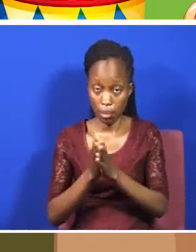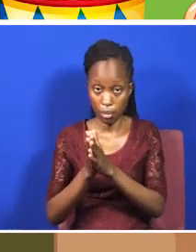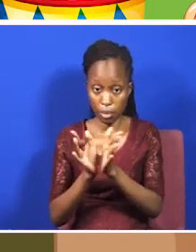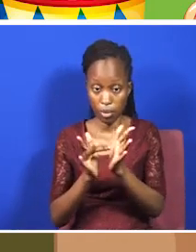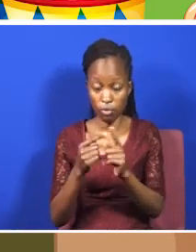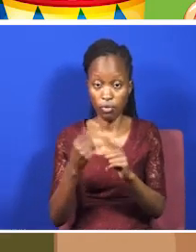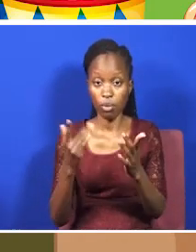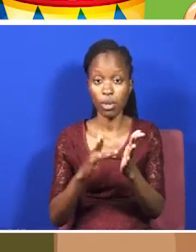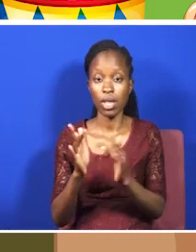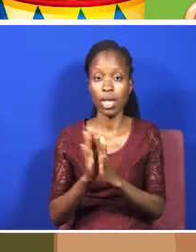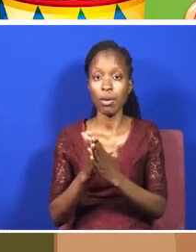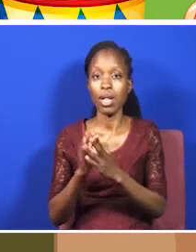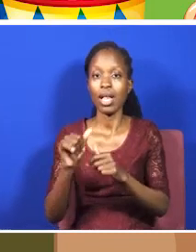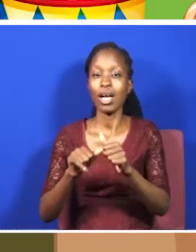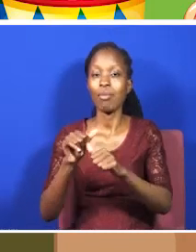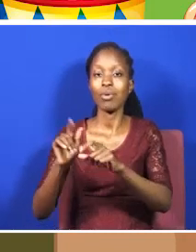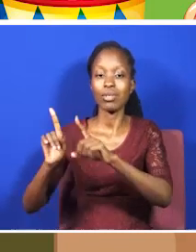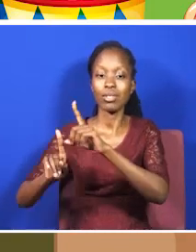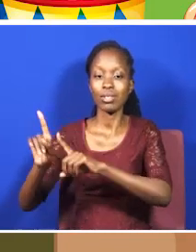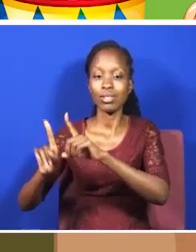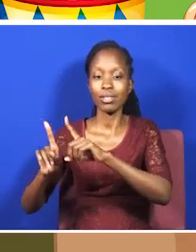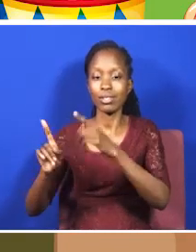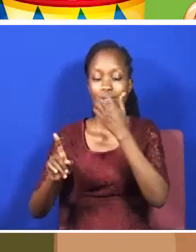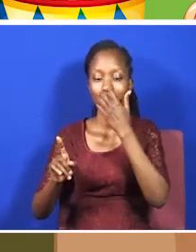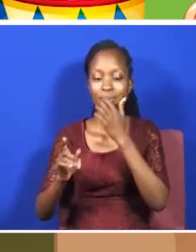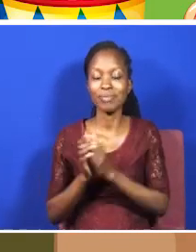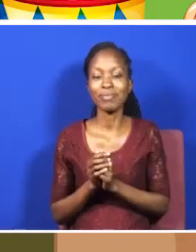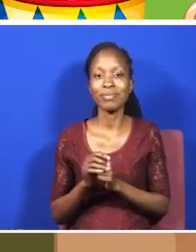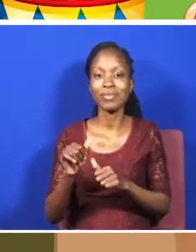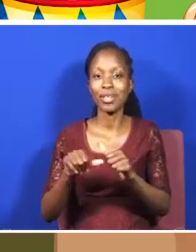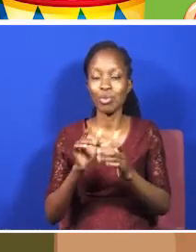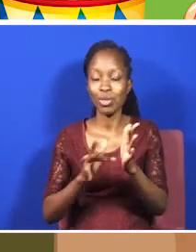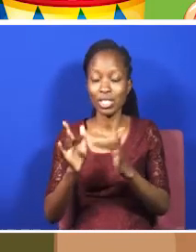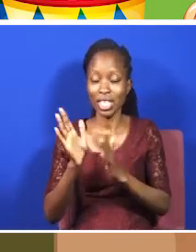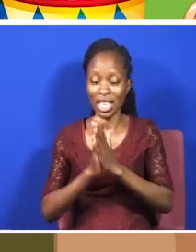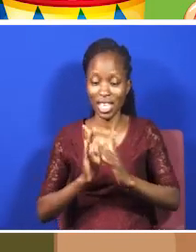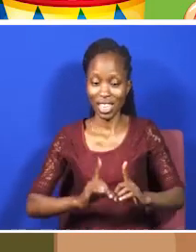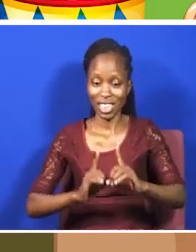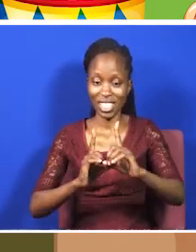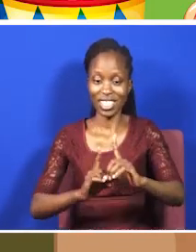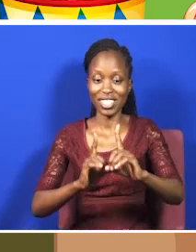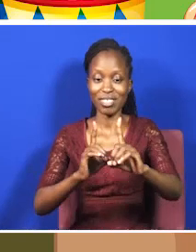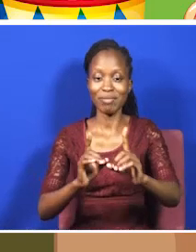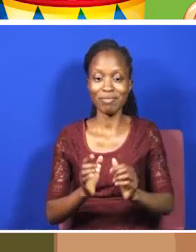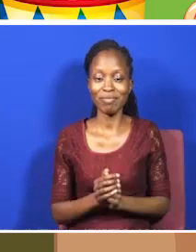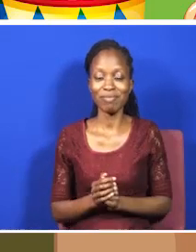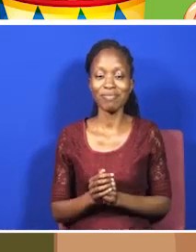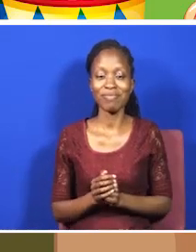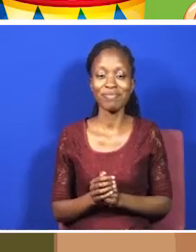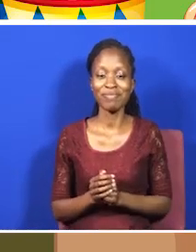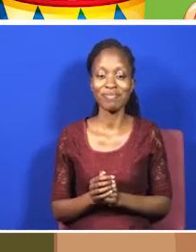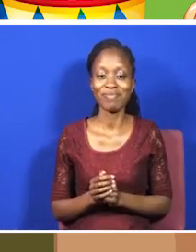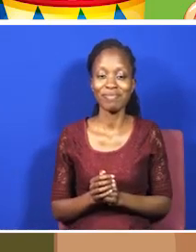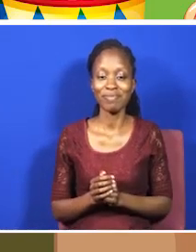you a Bible story that is a story from the Bible about a journey Jesus and his